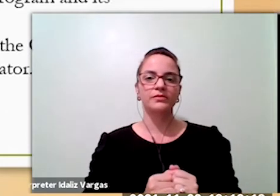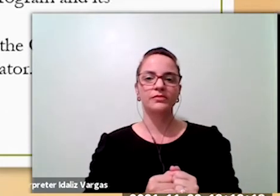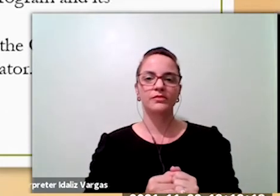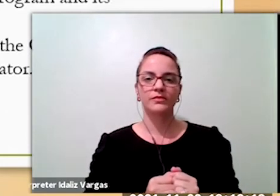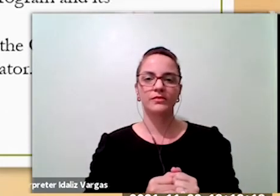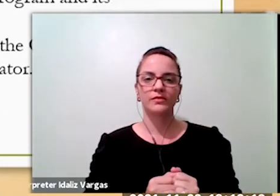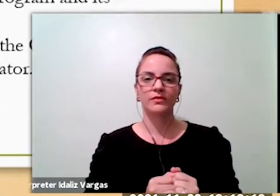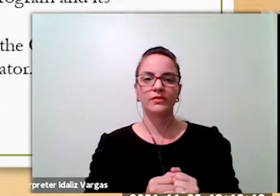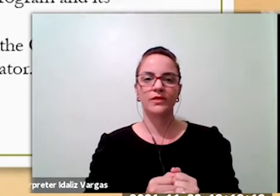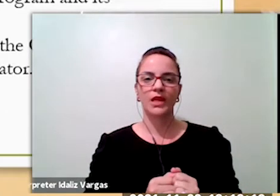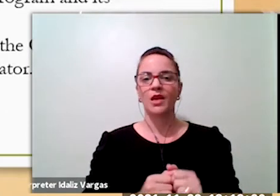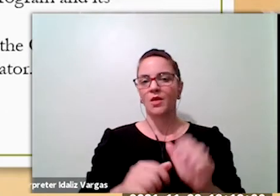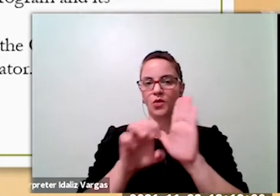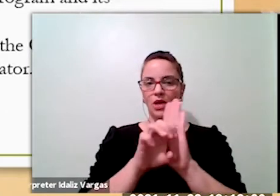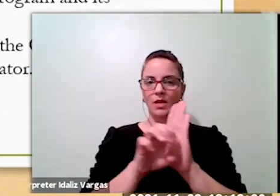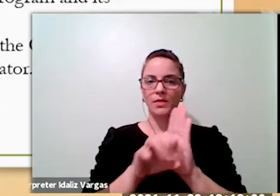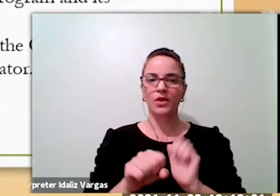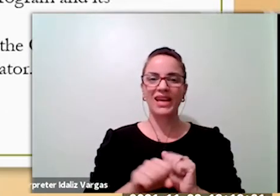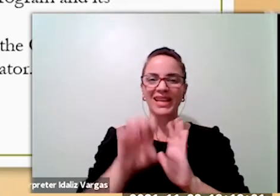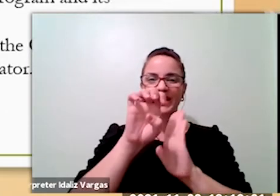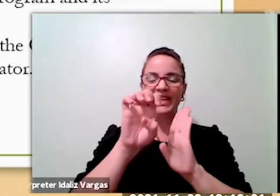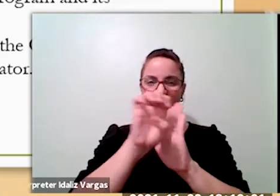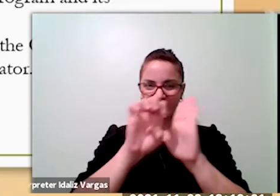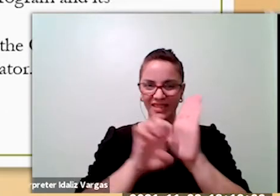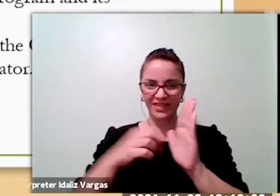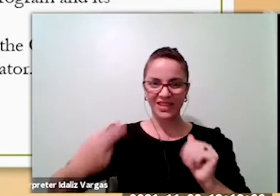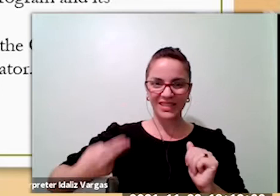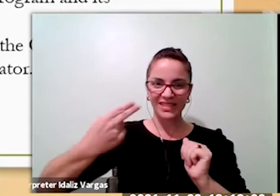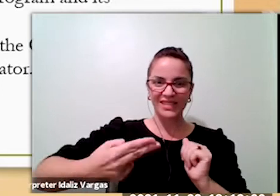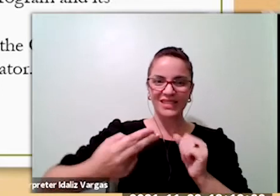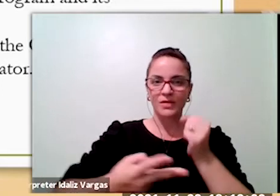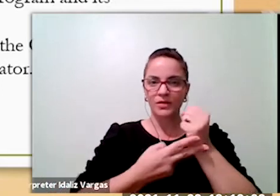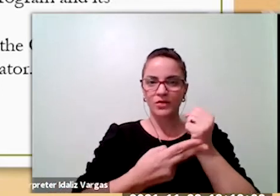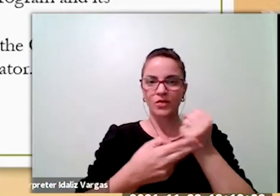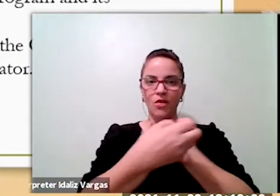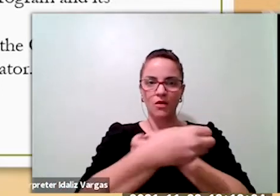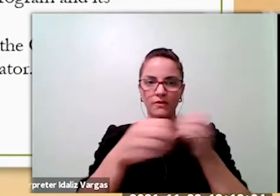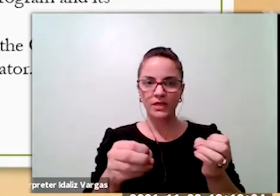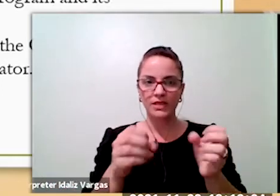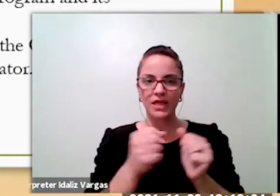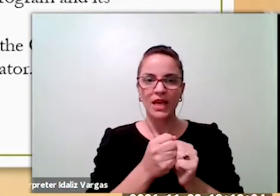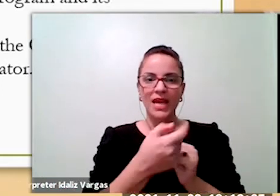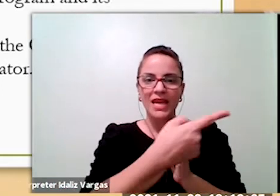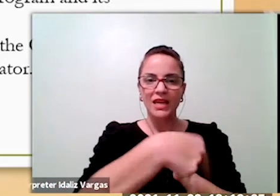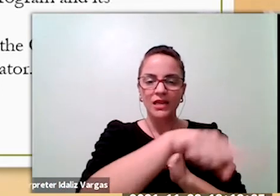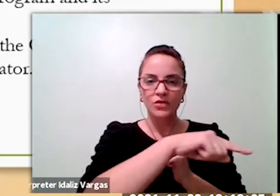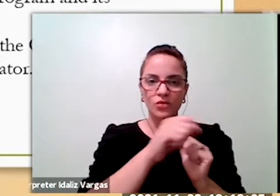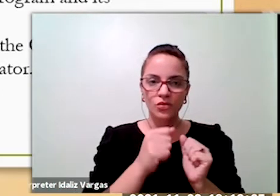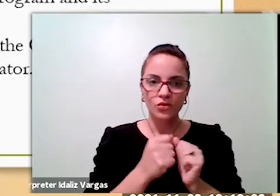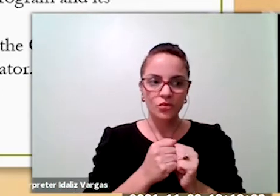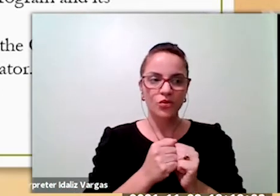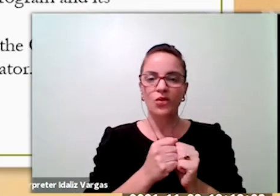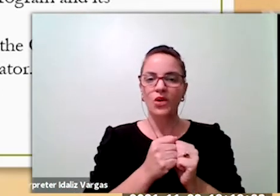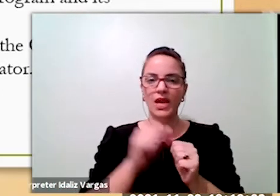The National Historic Preservation Act of 1966, as amended, established the State Historic